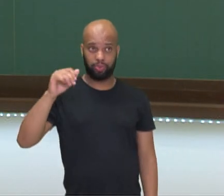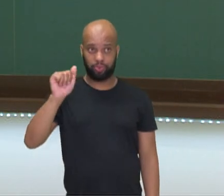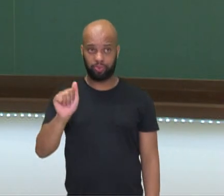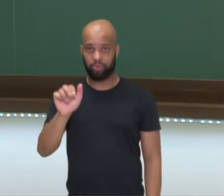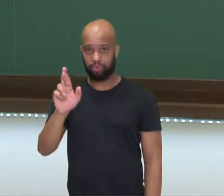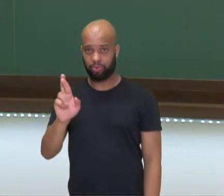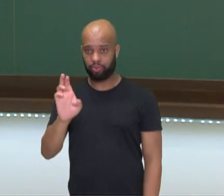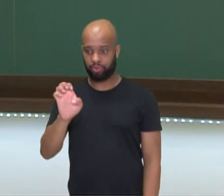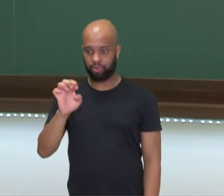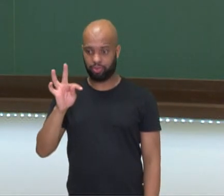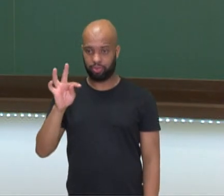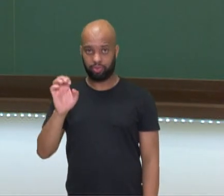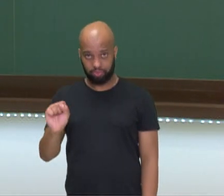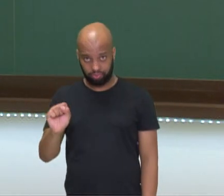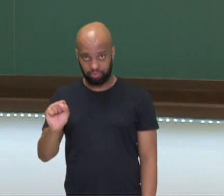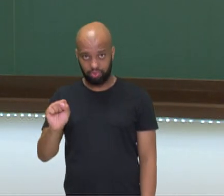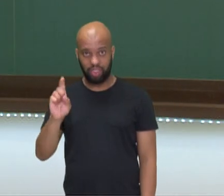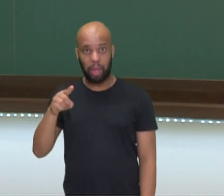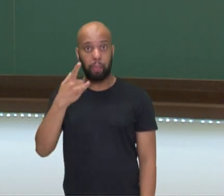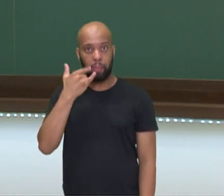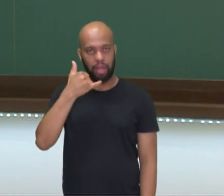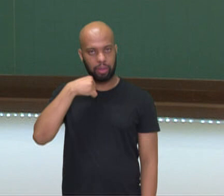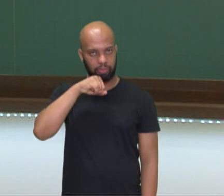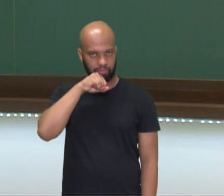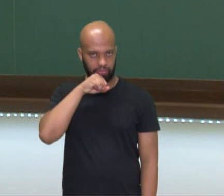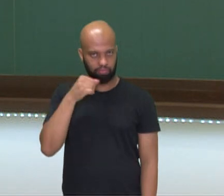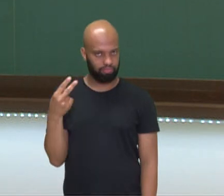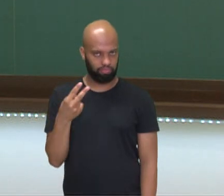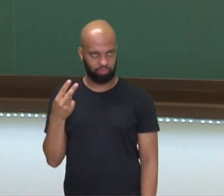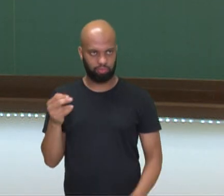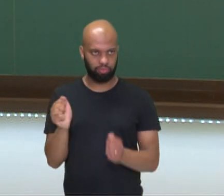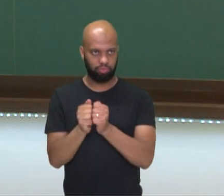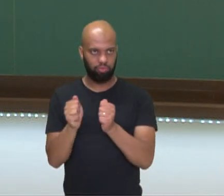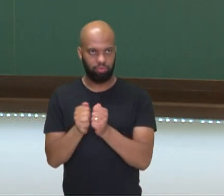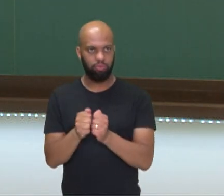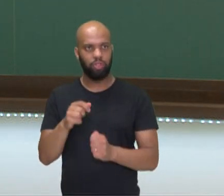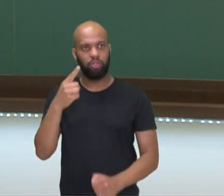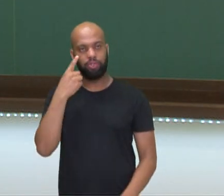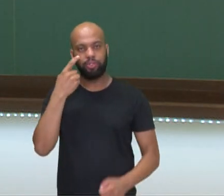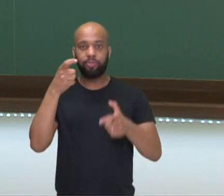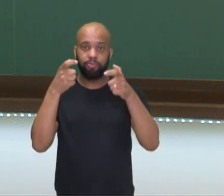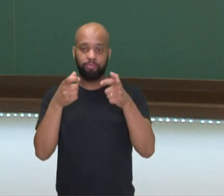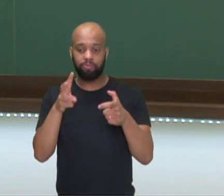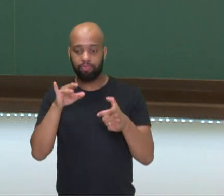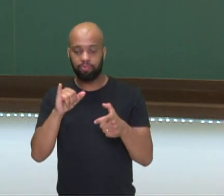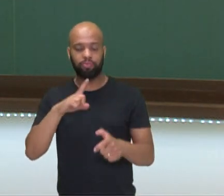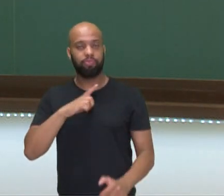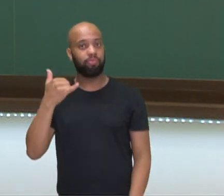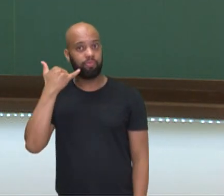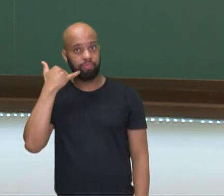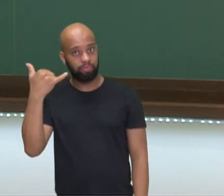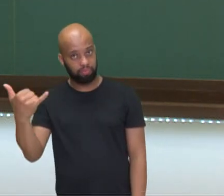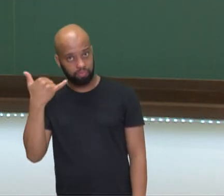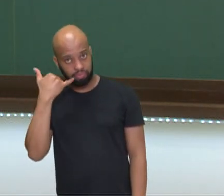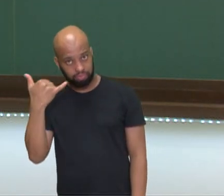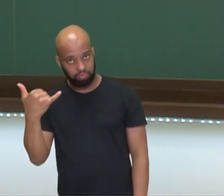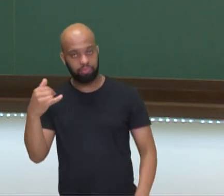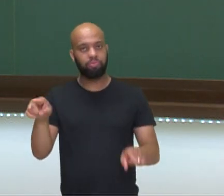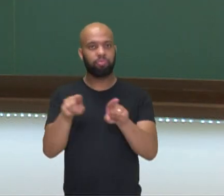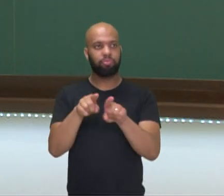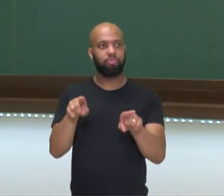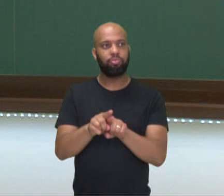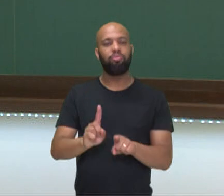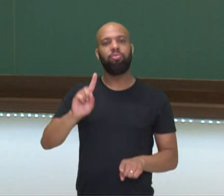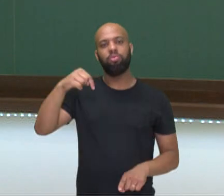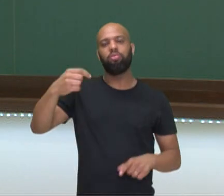to California for the first part of summer and then to Disneyland. Então, na primeira parte do verão, eles foram para a